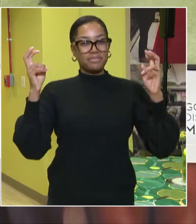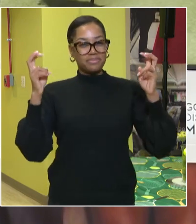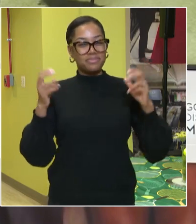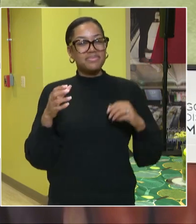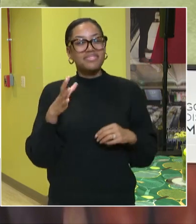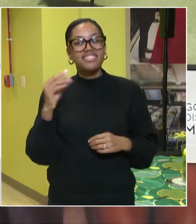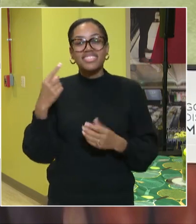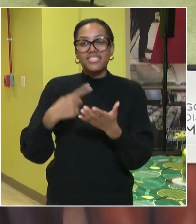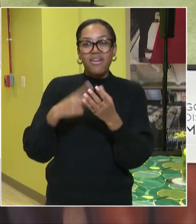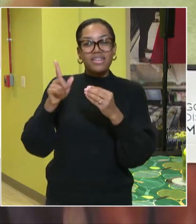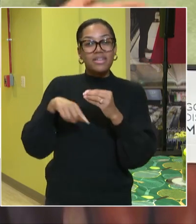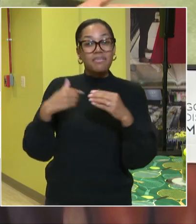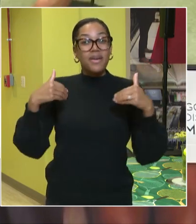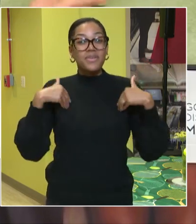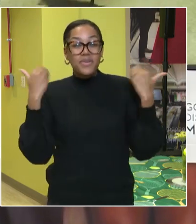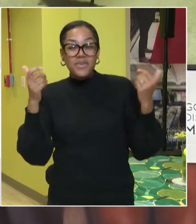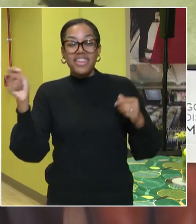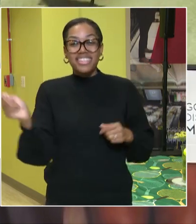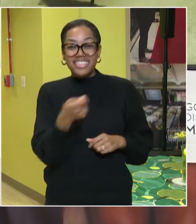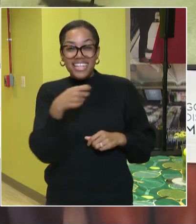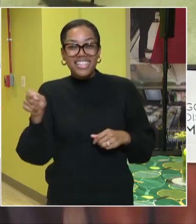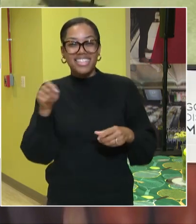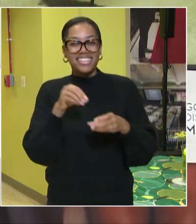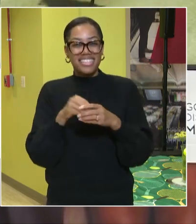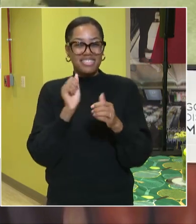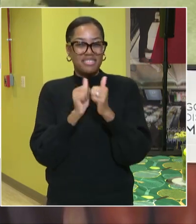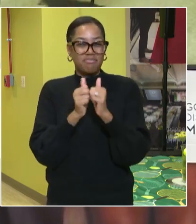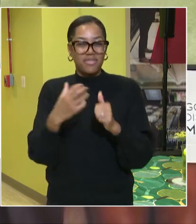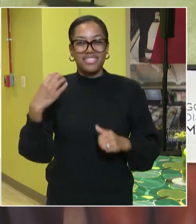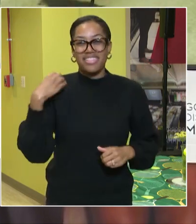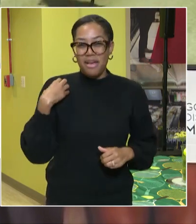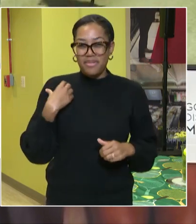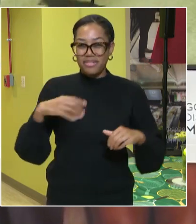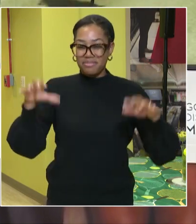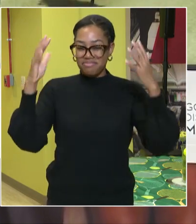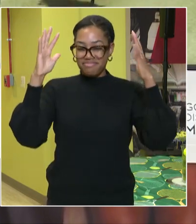talking about youth tennis in the sports capital.